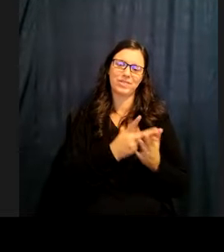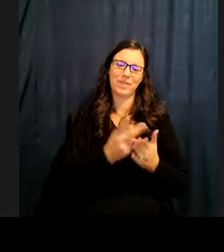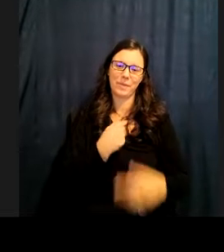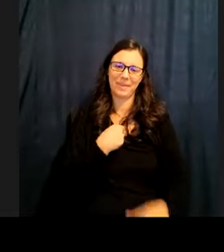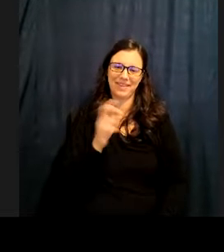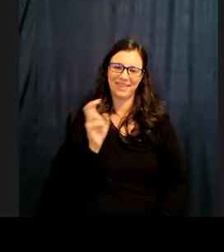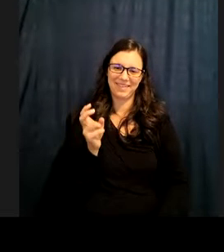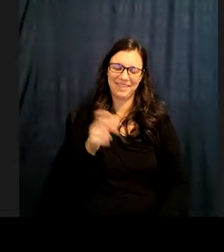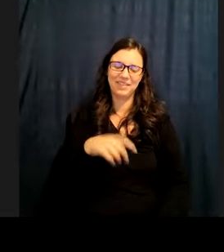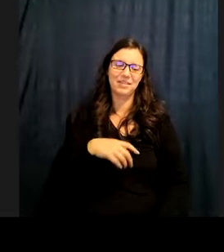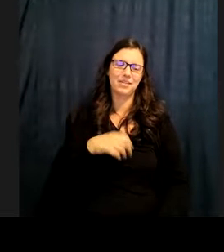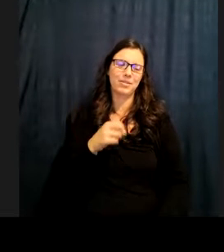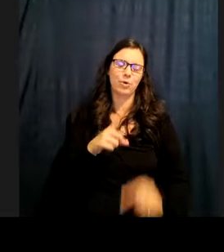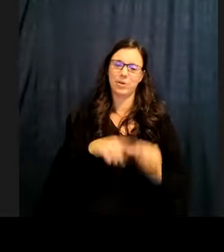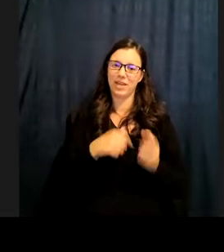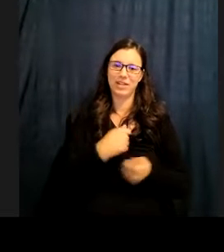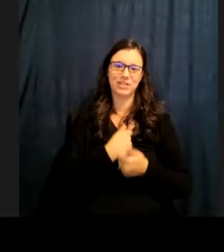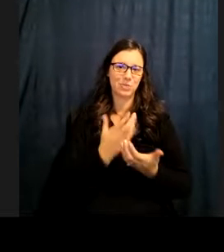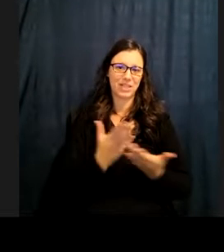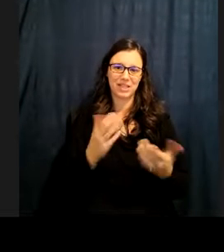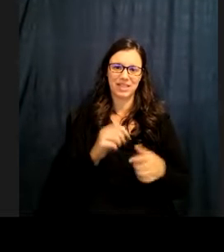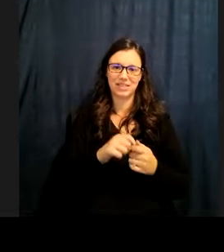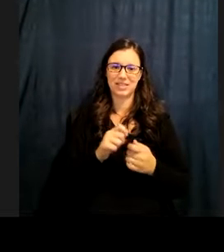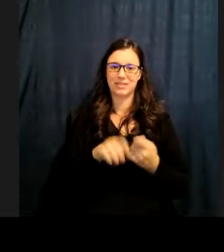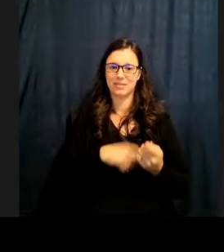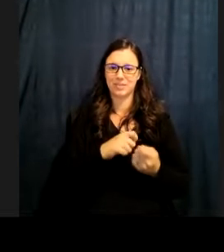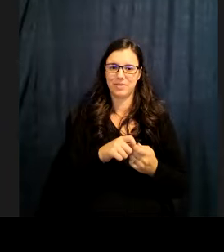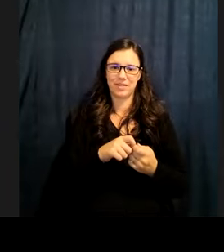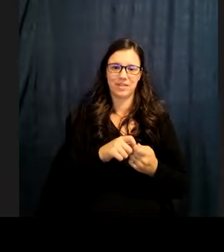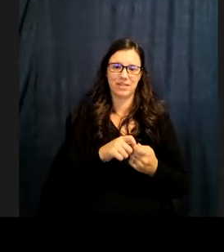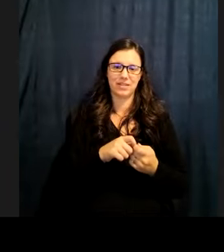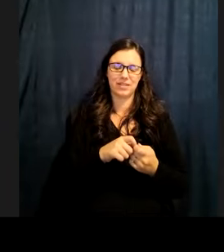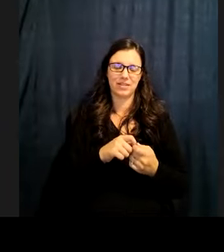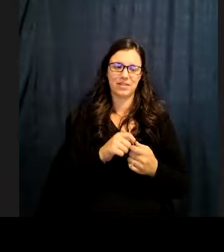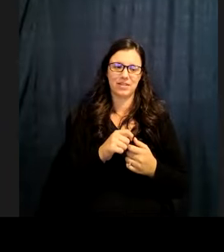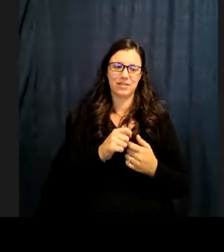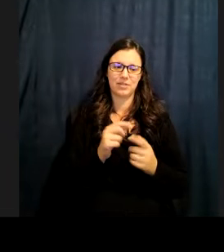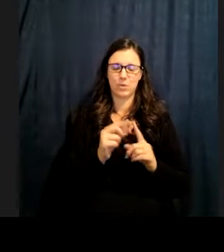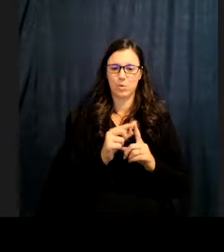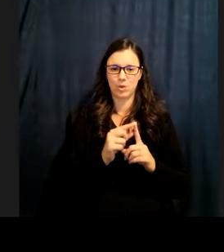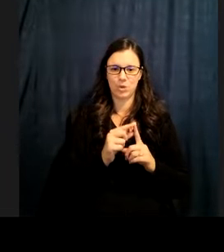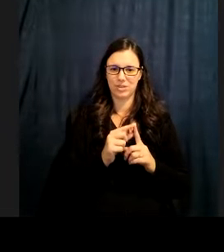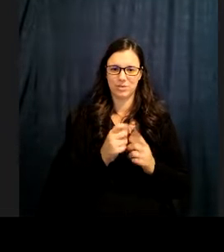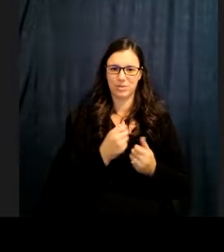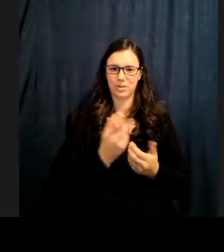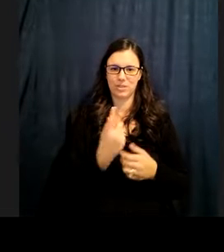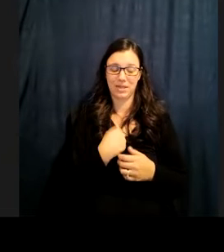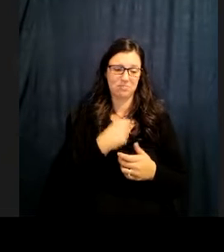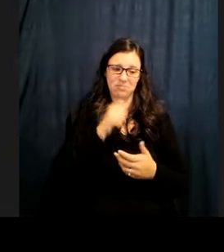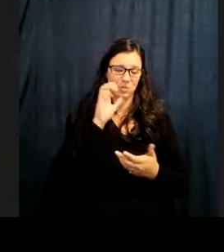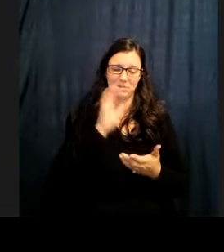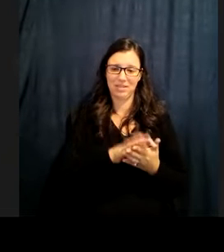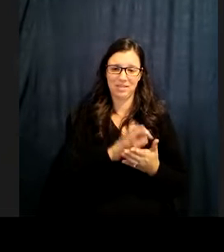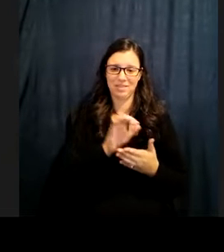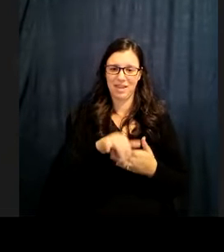or that you can't express things in certain, you can't express some things in words. And I guess I don't believe that. I